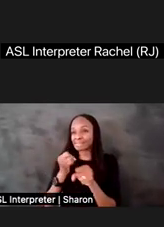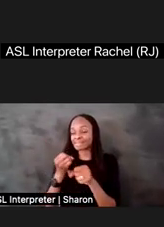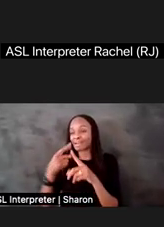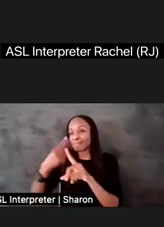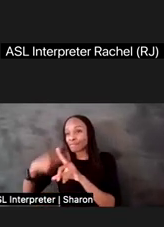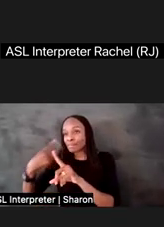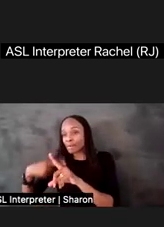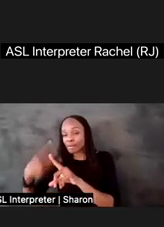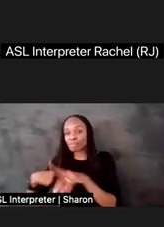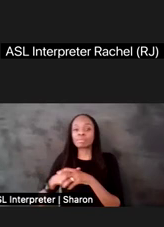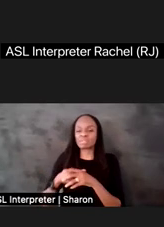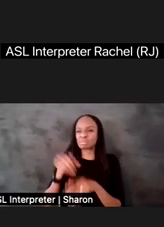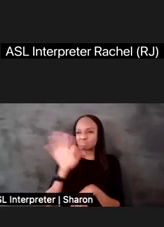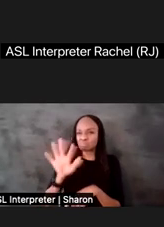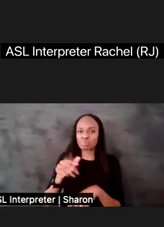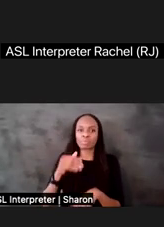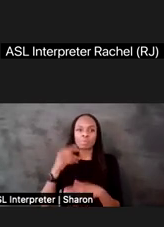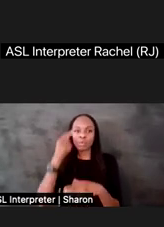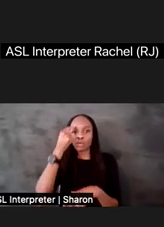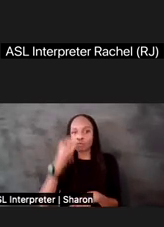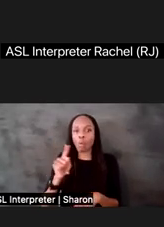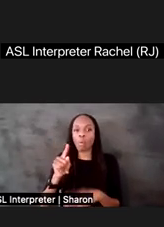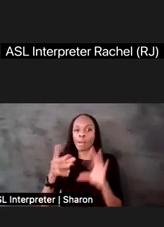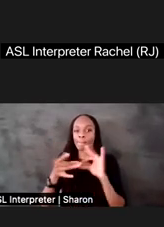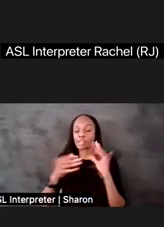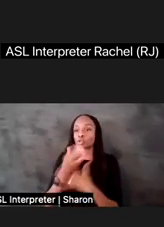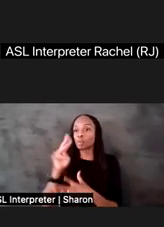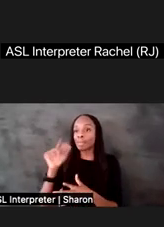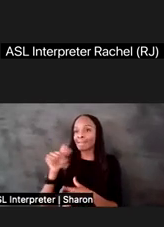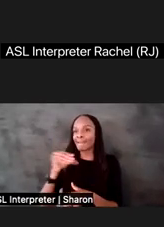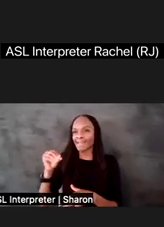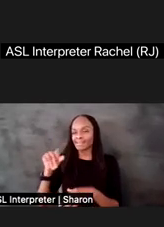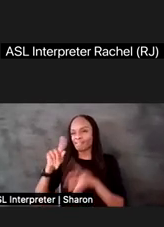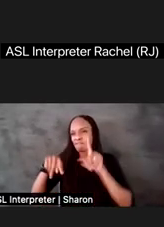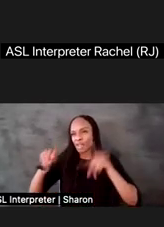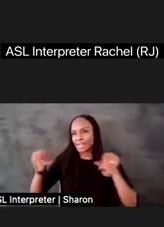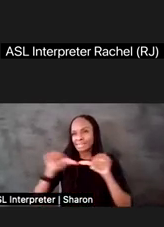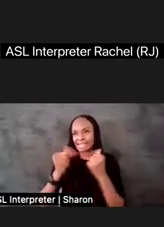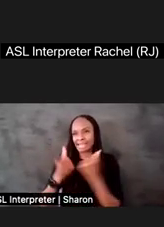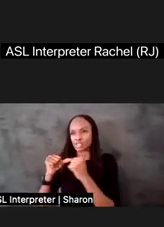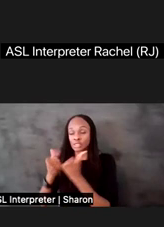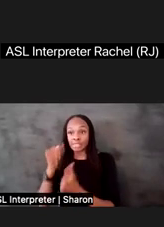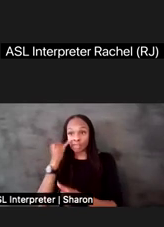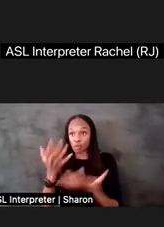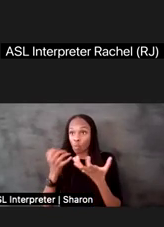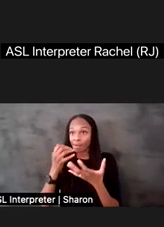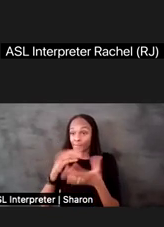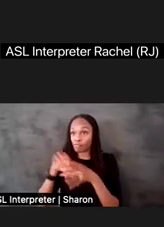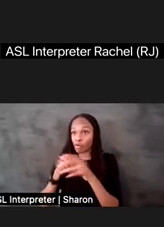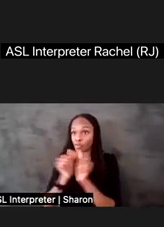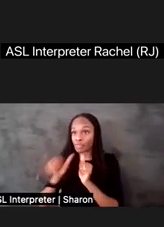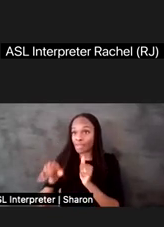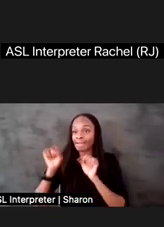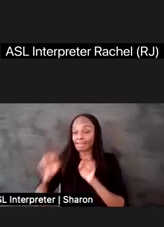media and among the various agencies. So if you'd like to be a part of that, please also reach out. You can